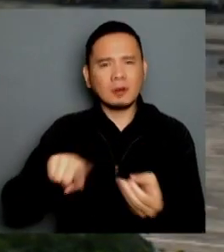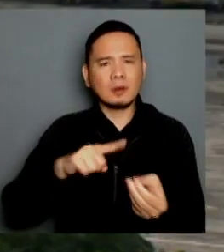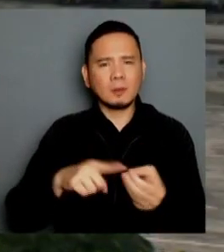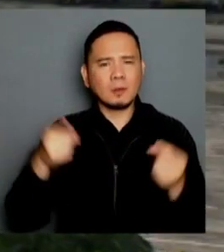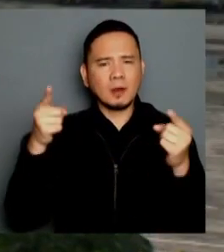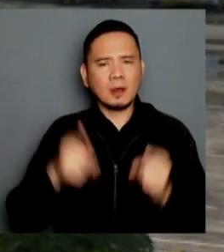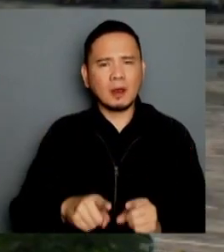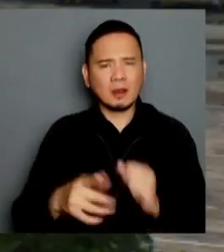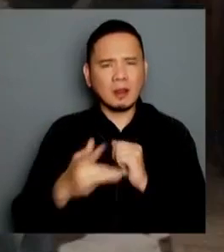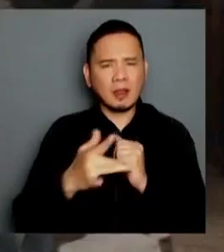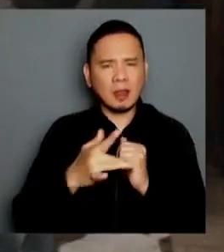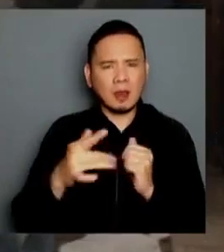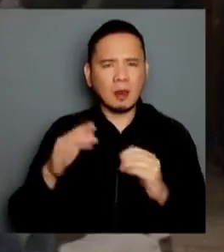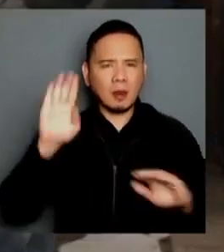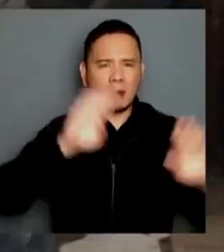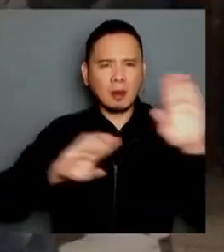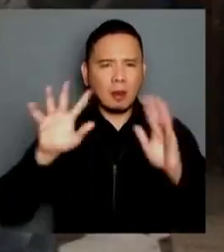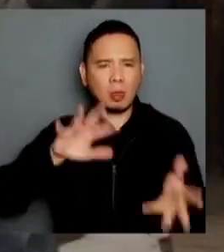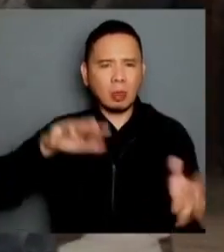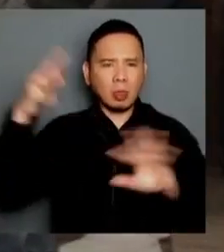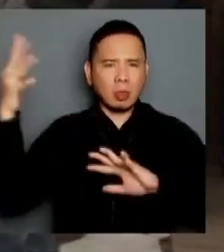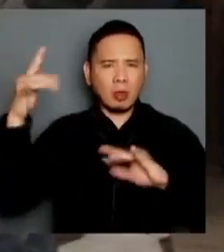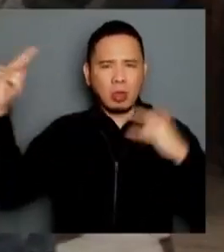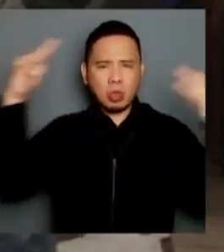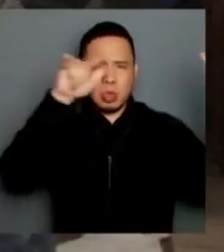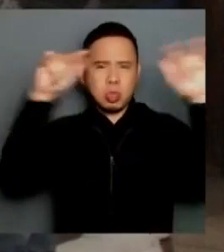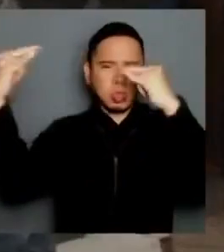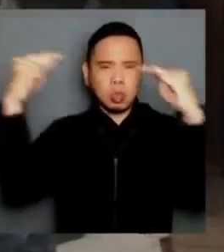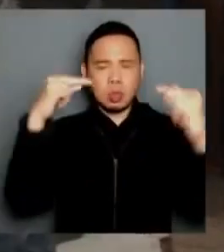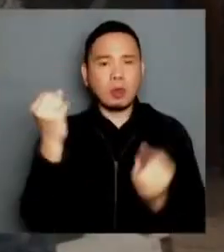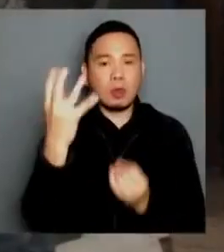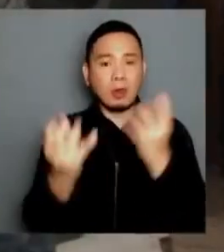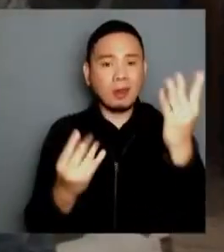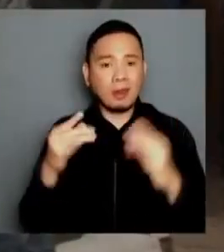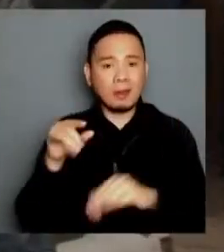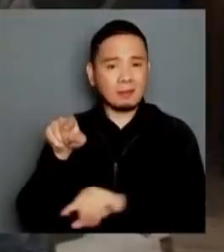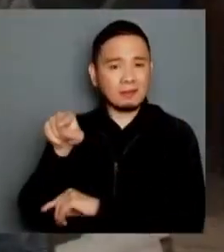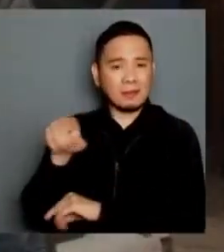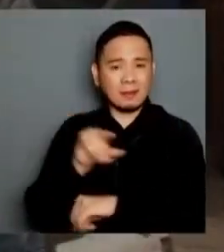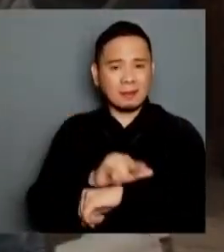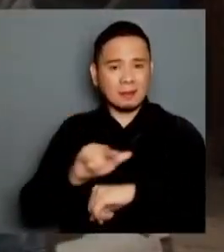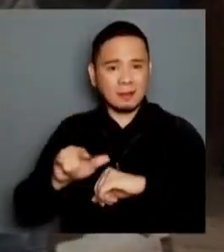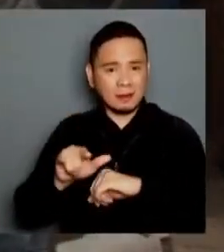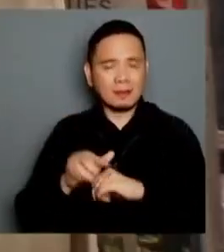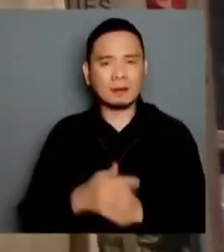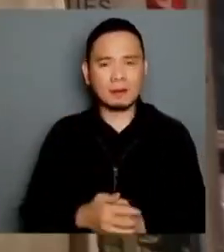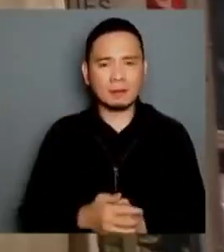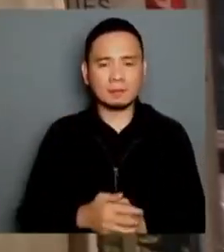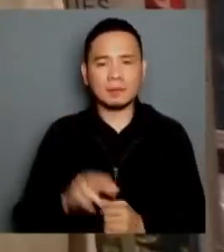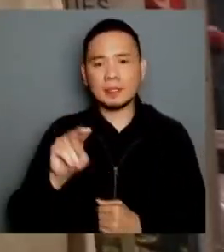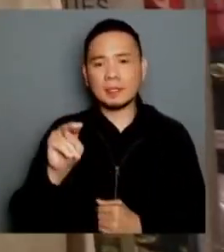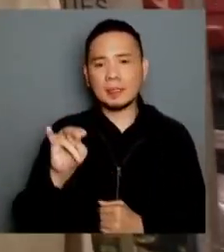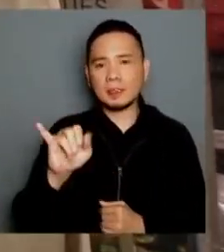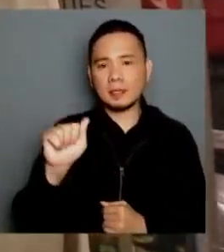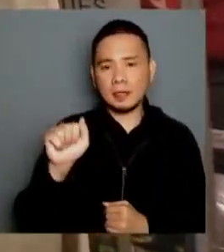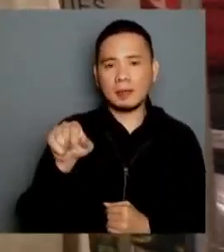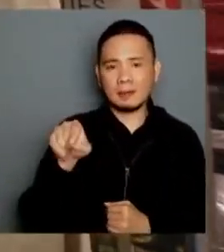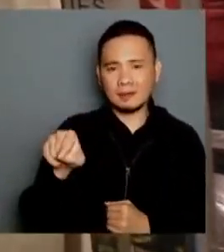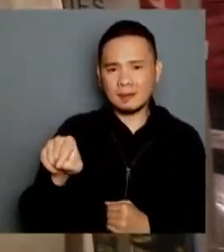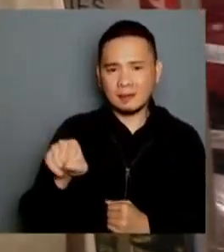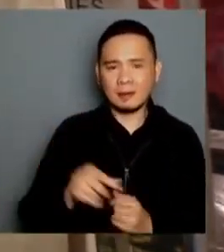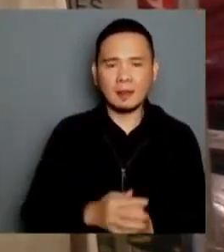triggered hundreds of flight disruptions on New Year's Day. See, a glitch on the air traffic management system of the Ninoy Aquino International